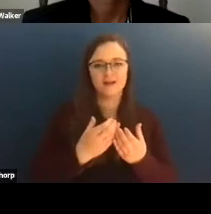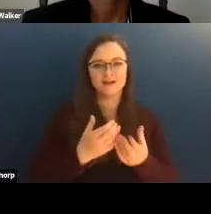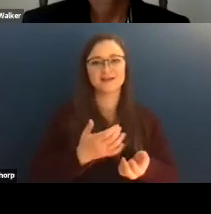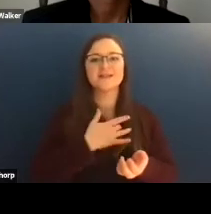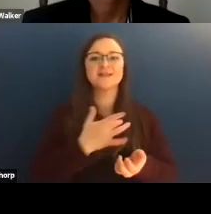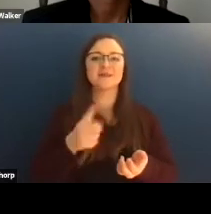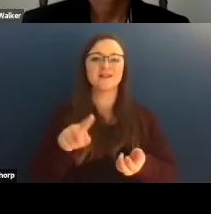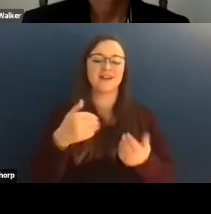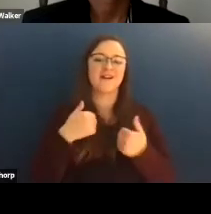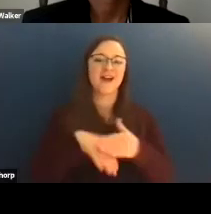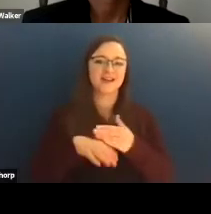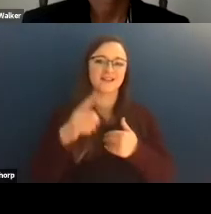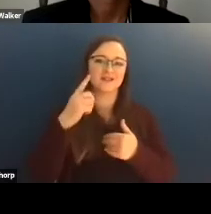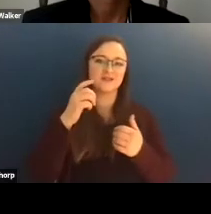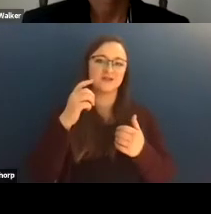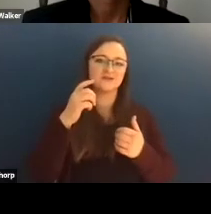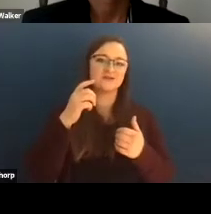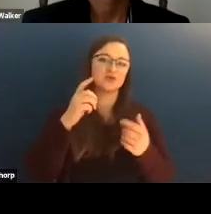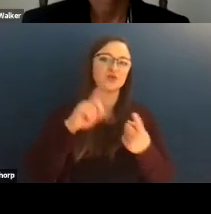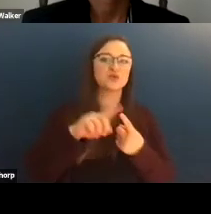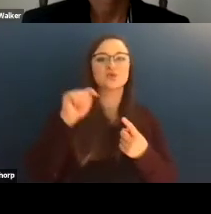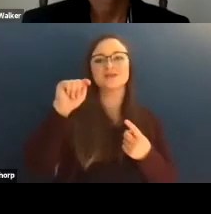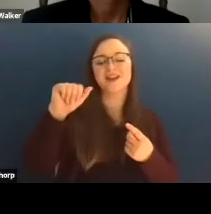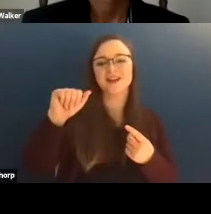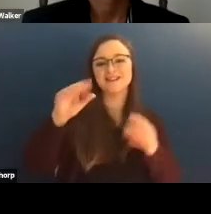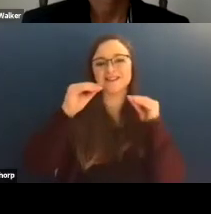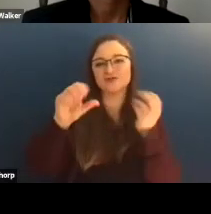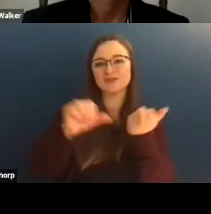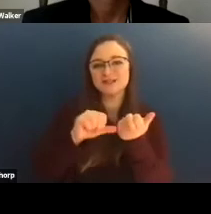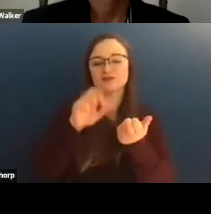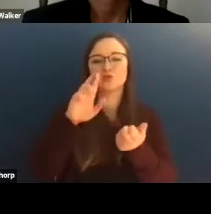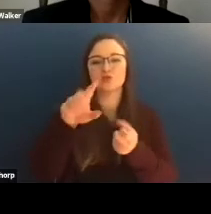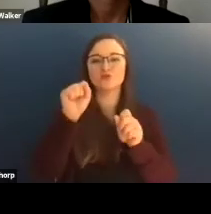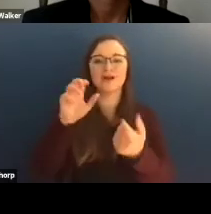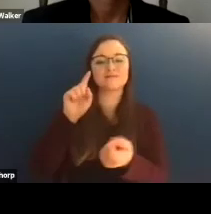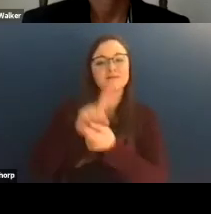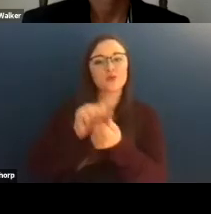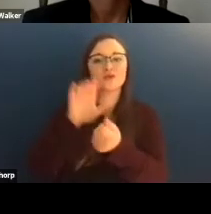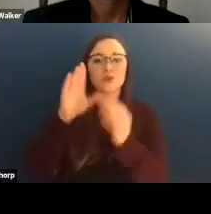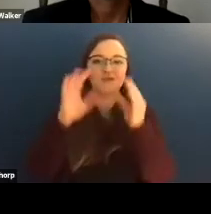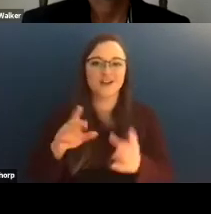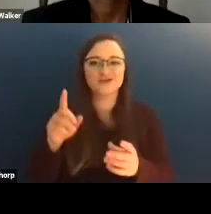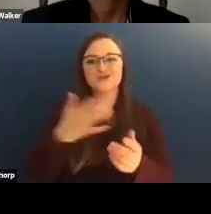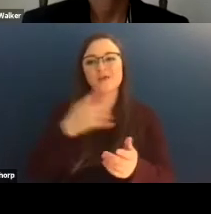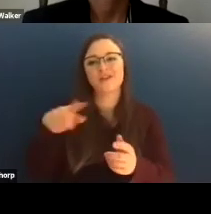know, access to TAs or even the professor, they have office hours. And so